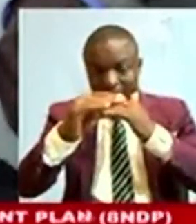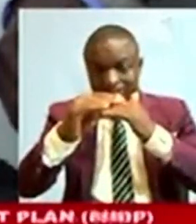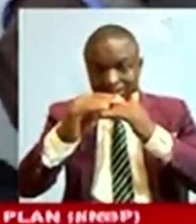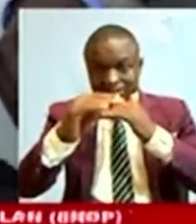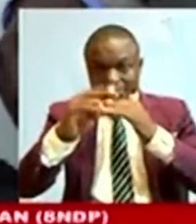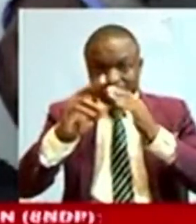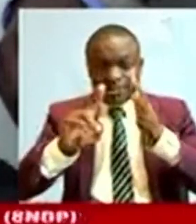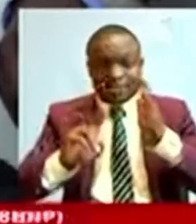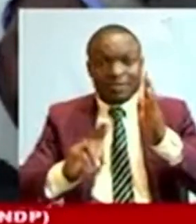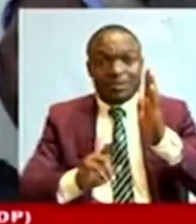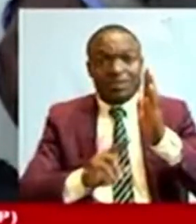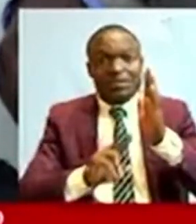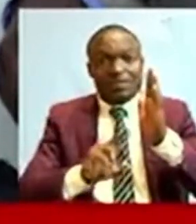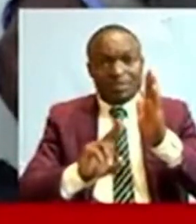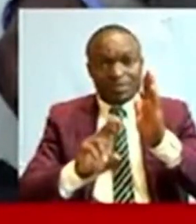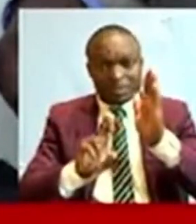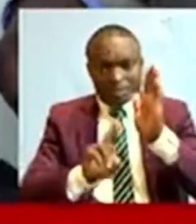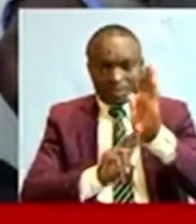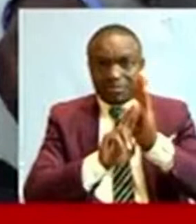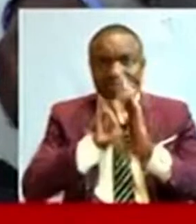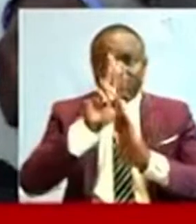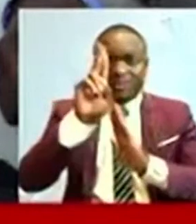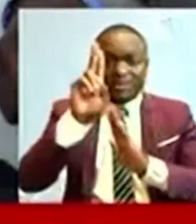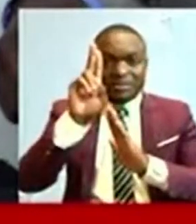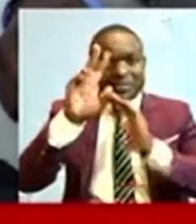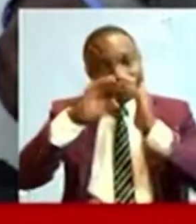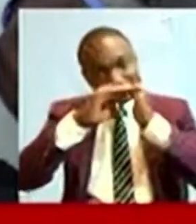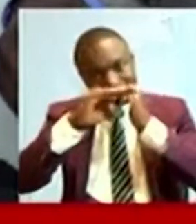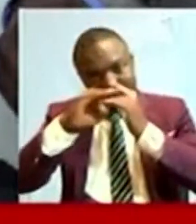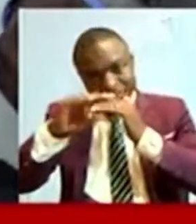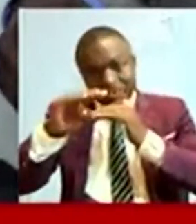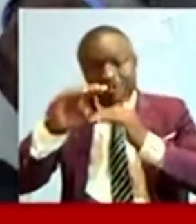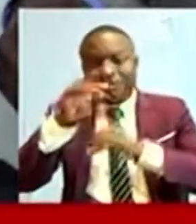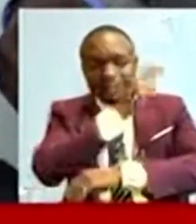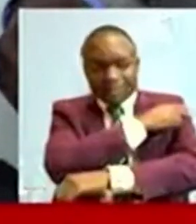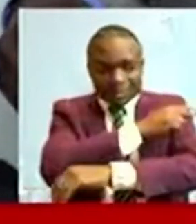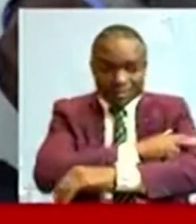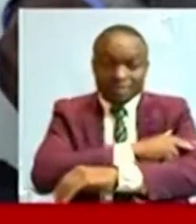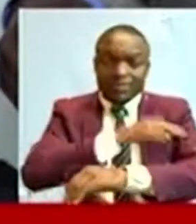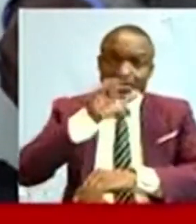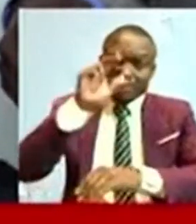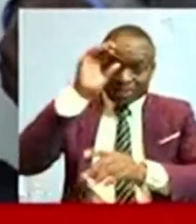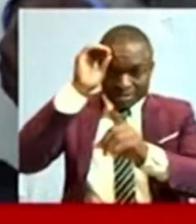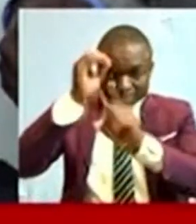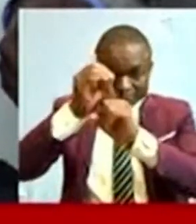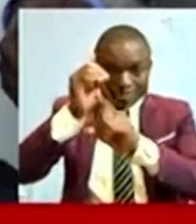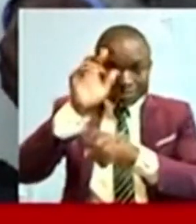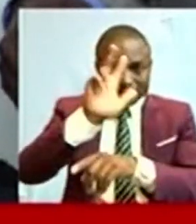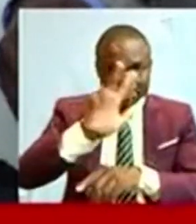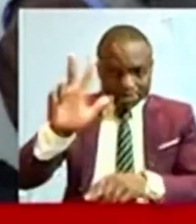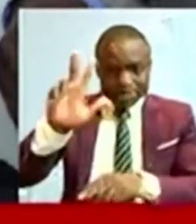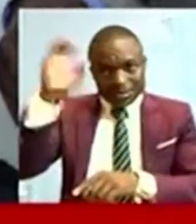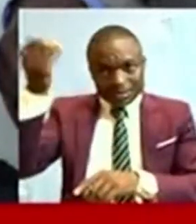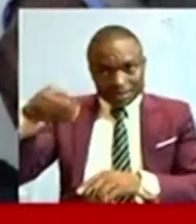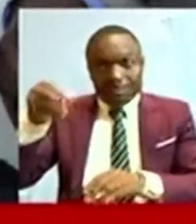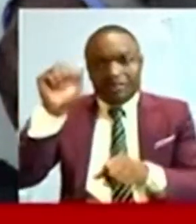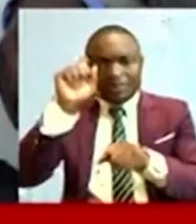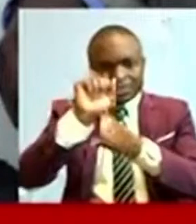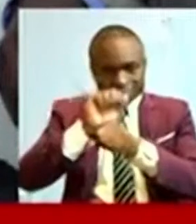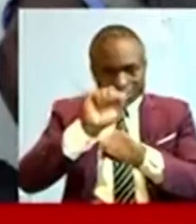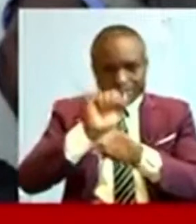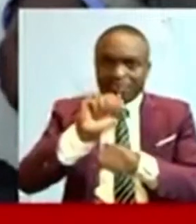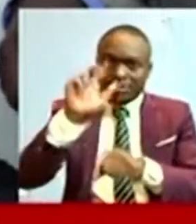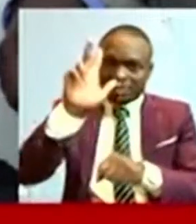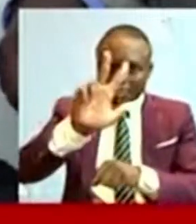level of hospital care. The target was 33%, the performance was